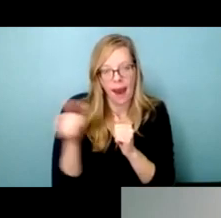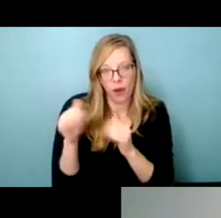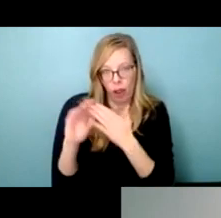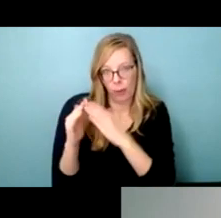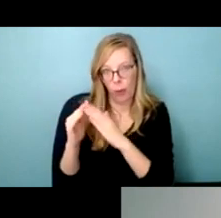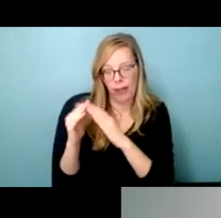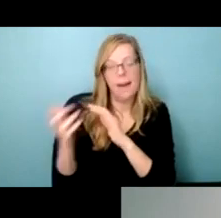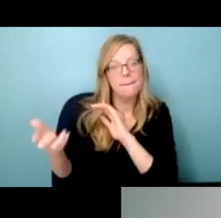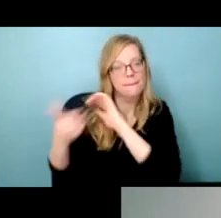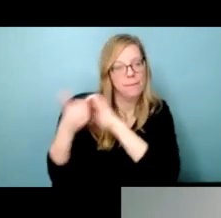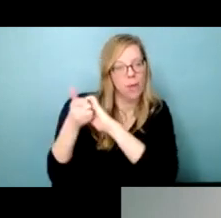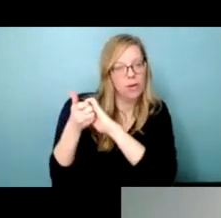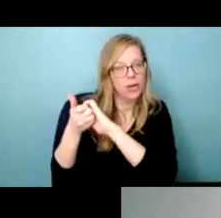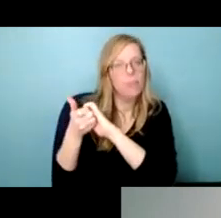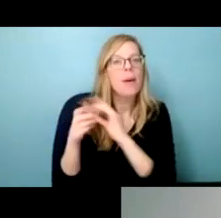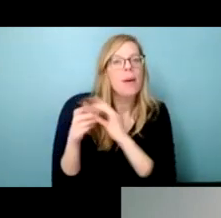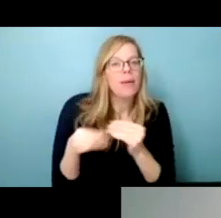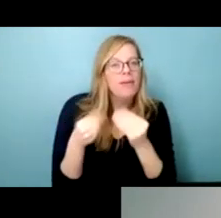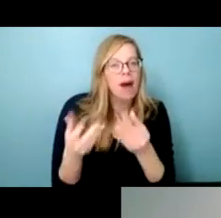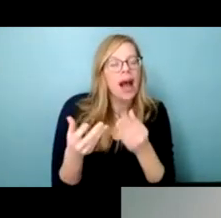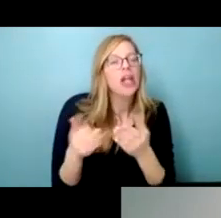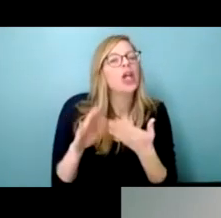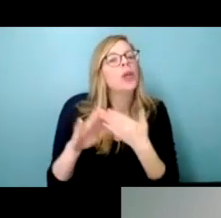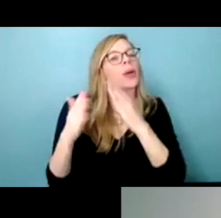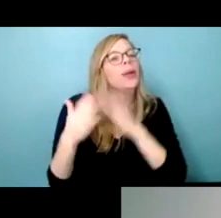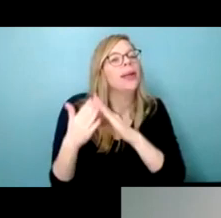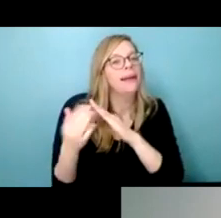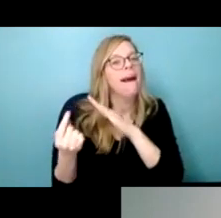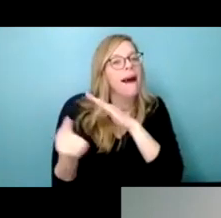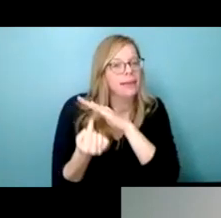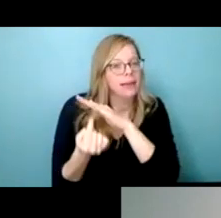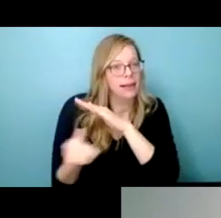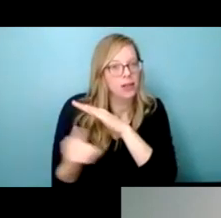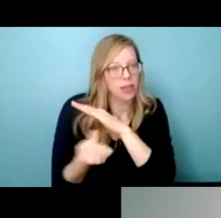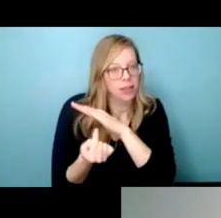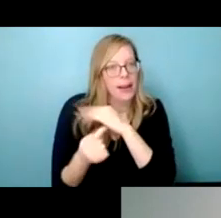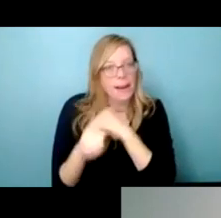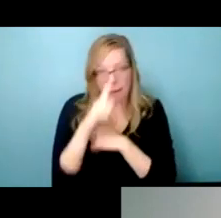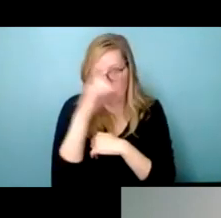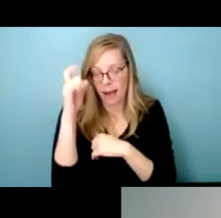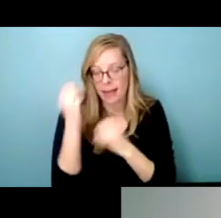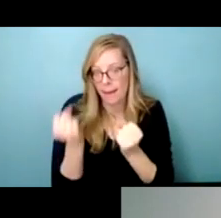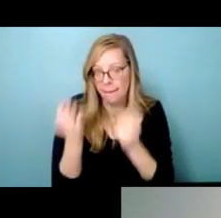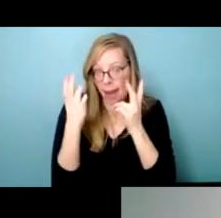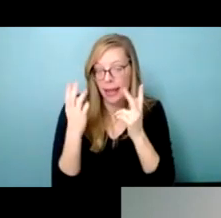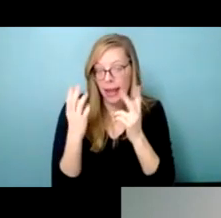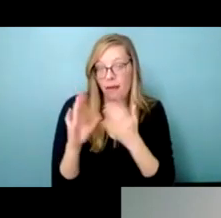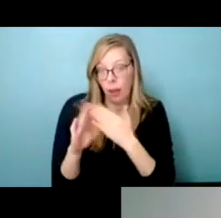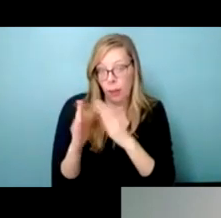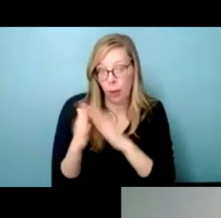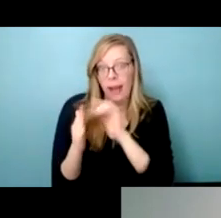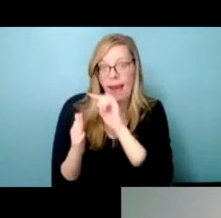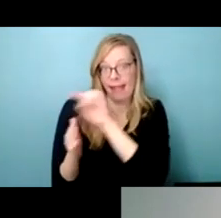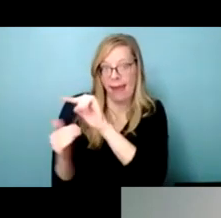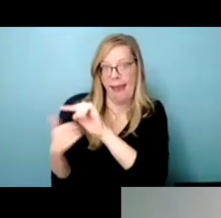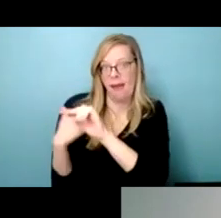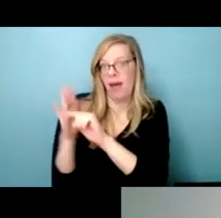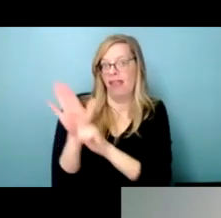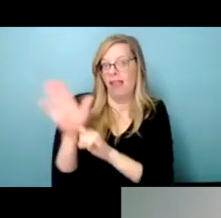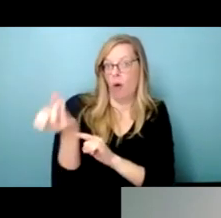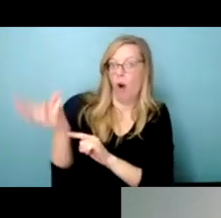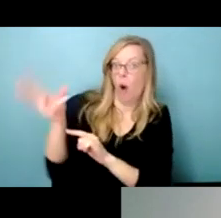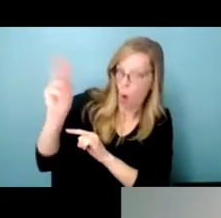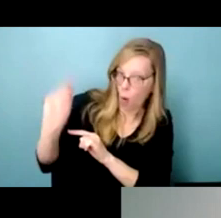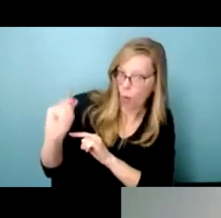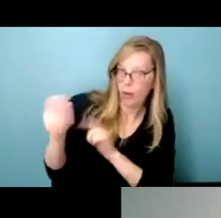communities to provide community isolation because many of the communities have their own mandated isolations that